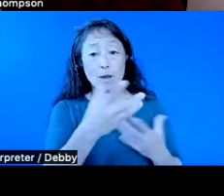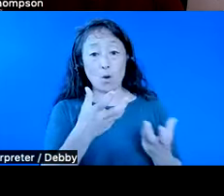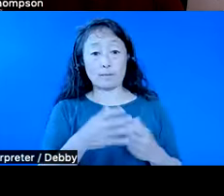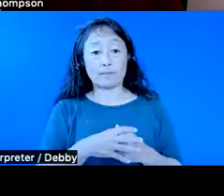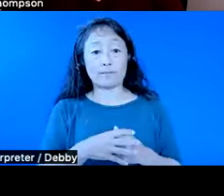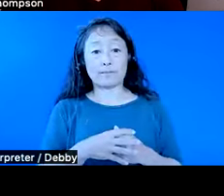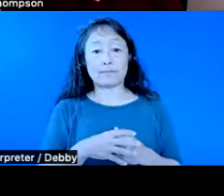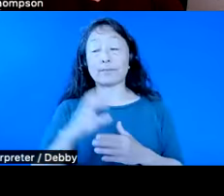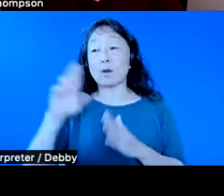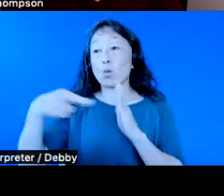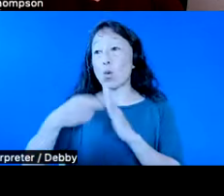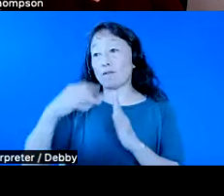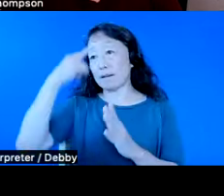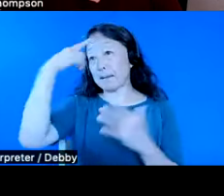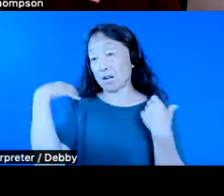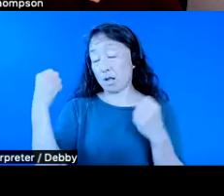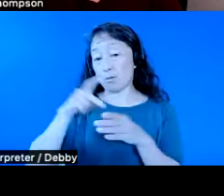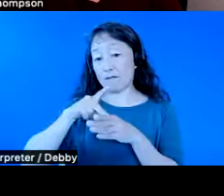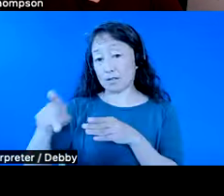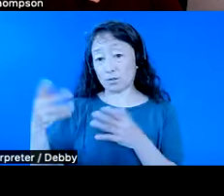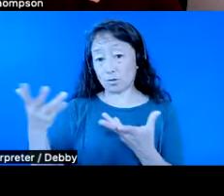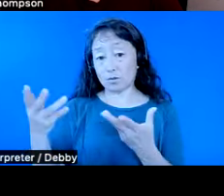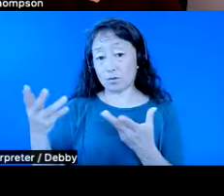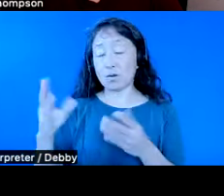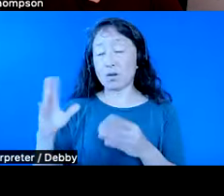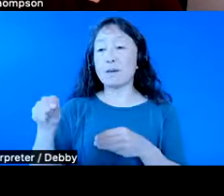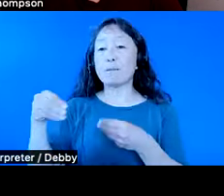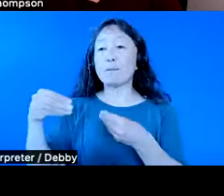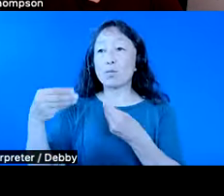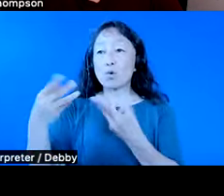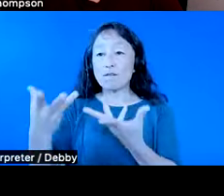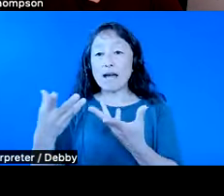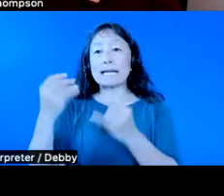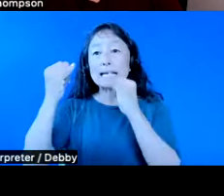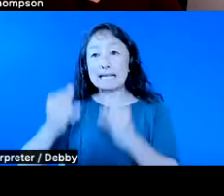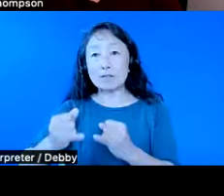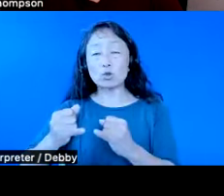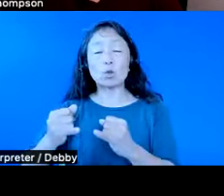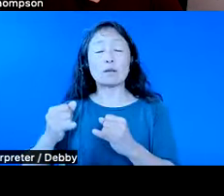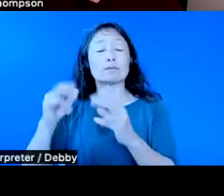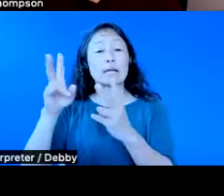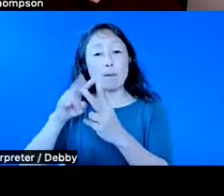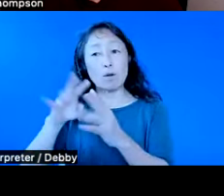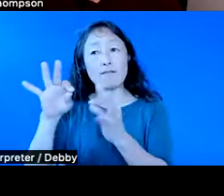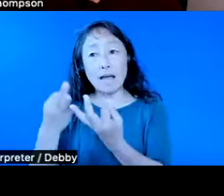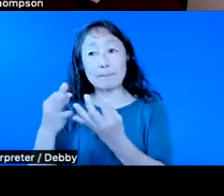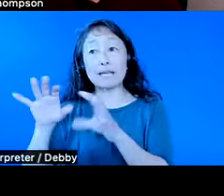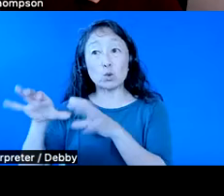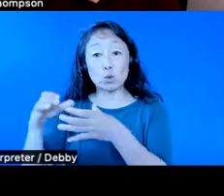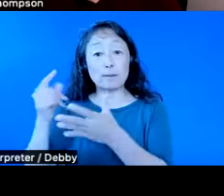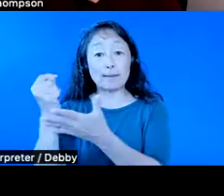health professional is to provide individual, couples, family, or group with